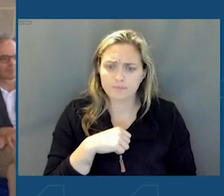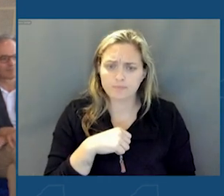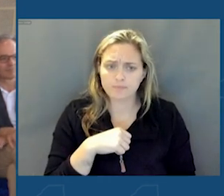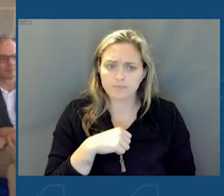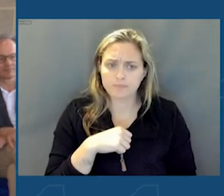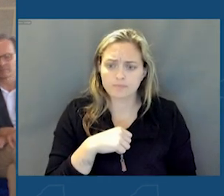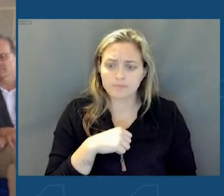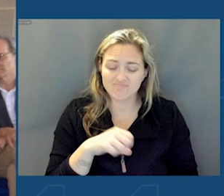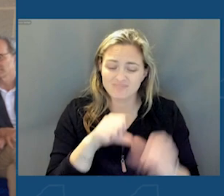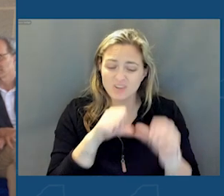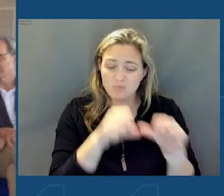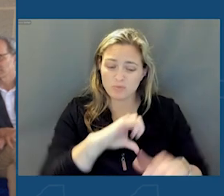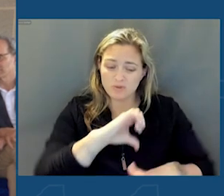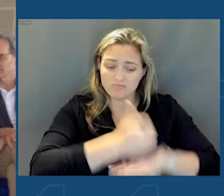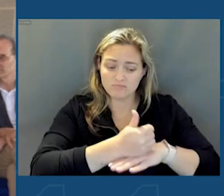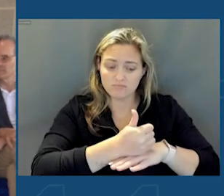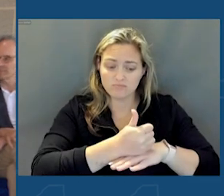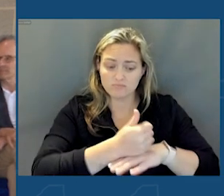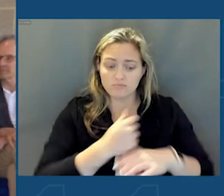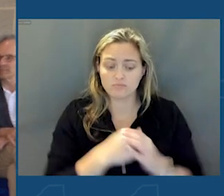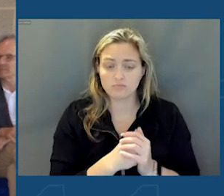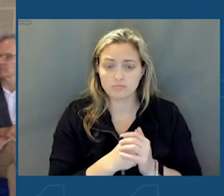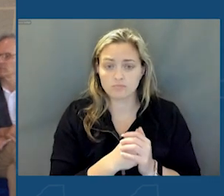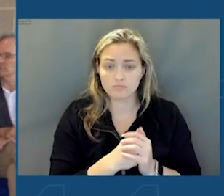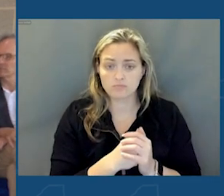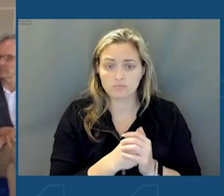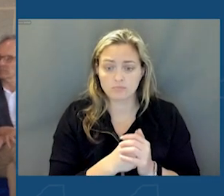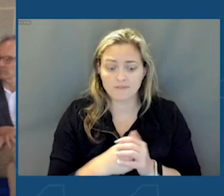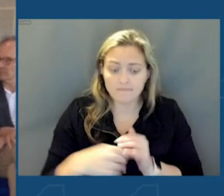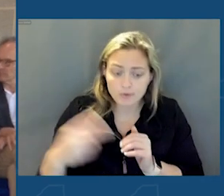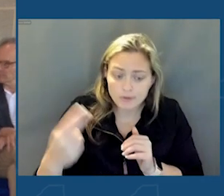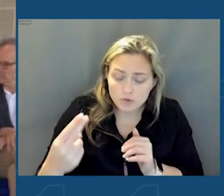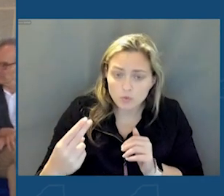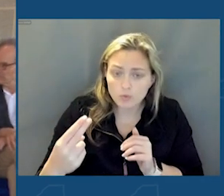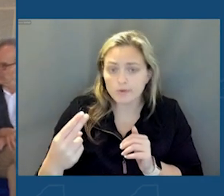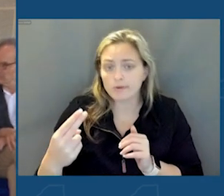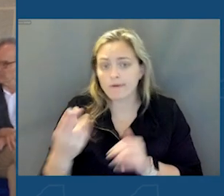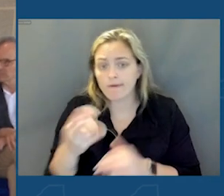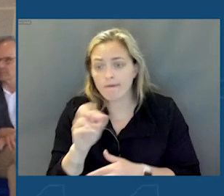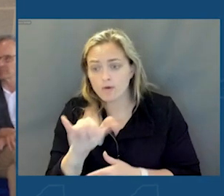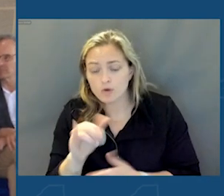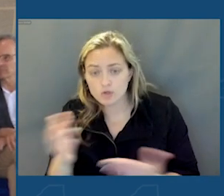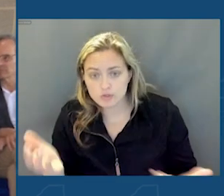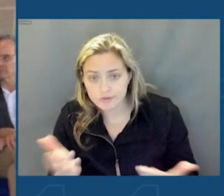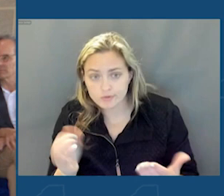permanent fixture, yet part of the historic and the heritage here at Sampson.